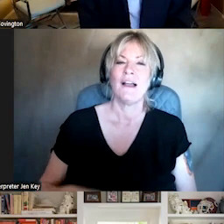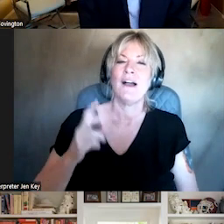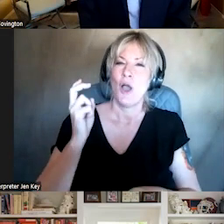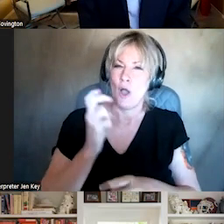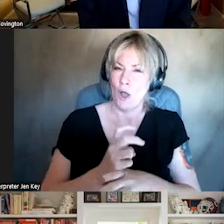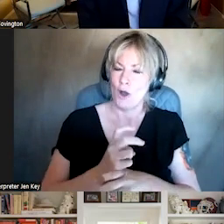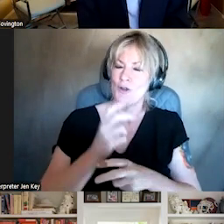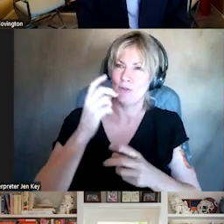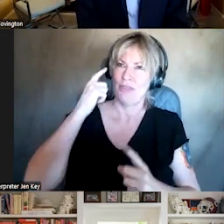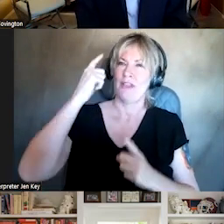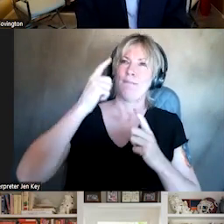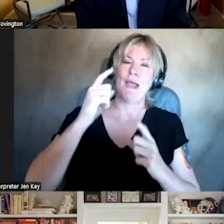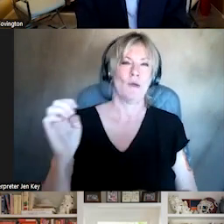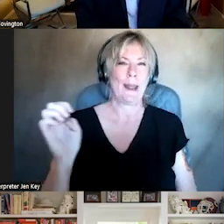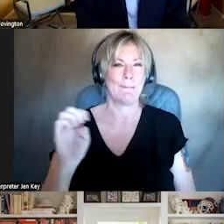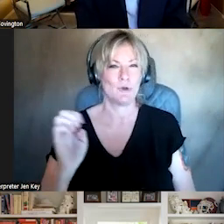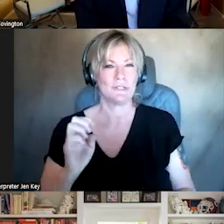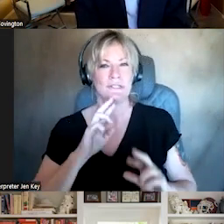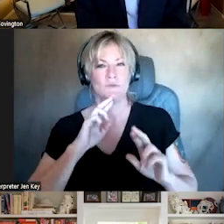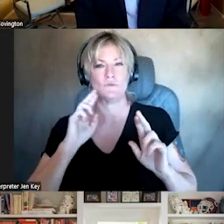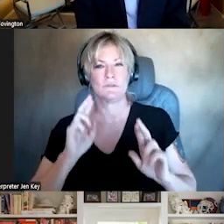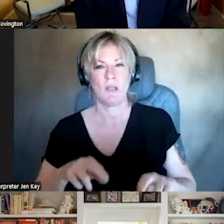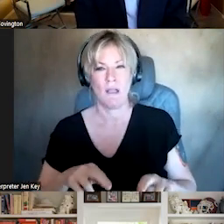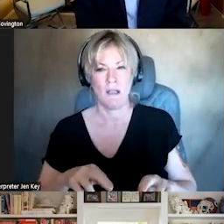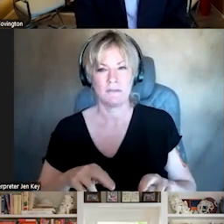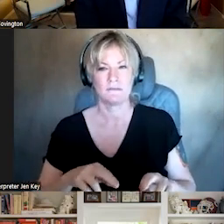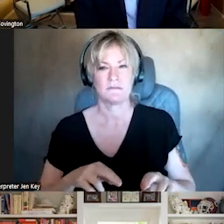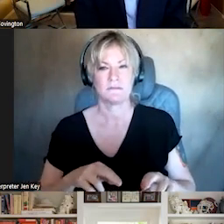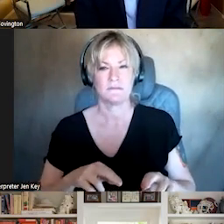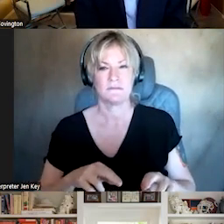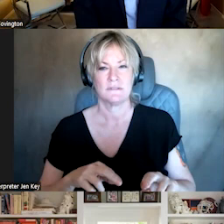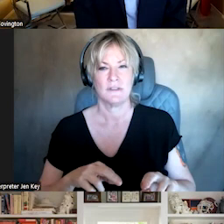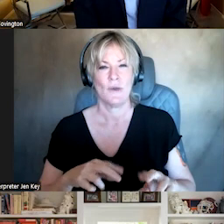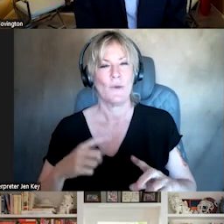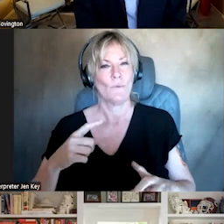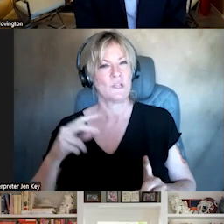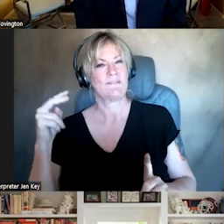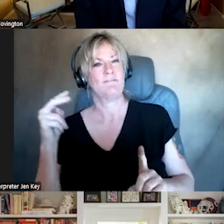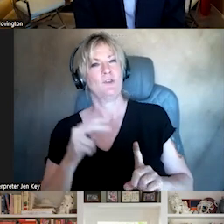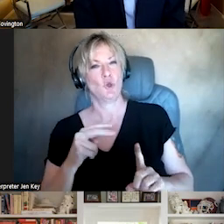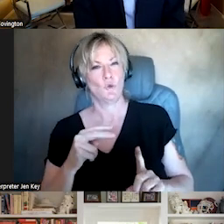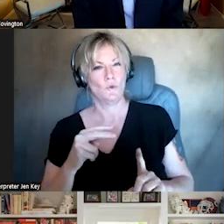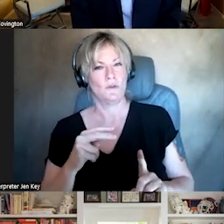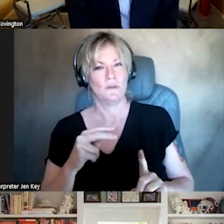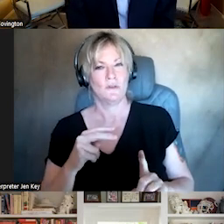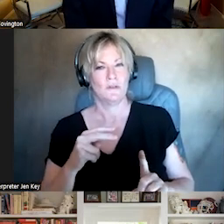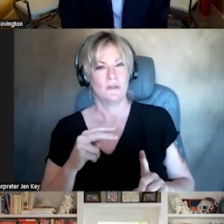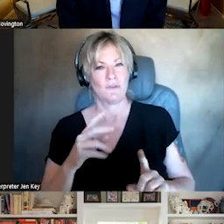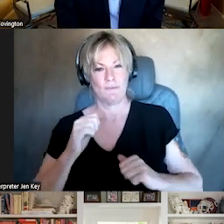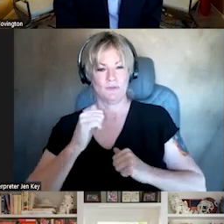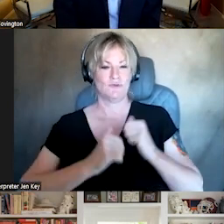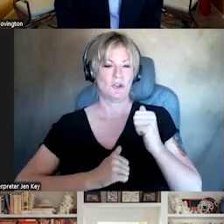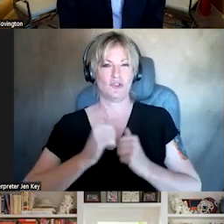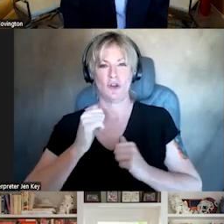conceive of that emergency response was thought of from the architecture of